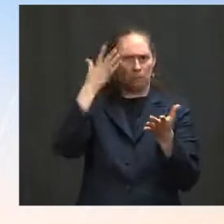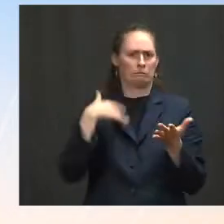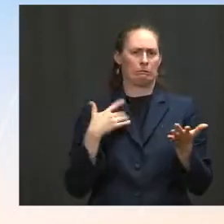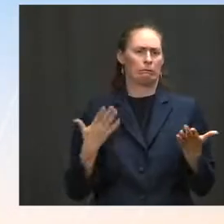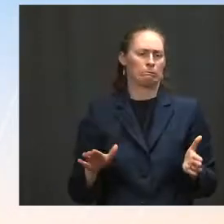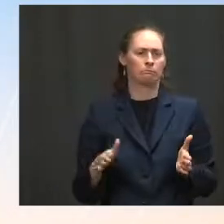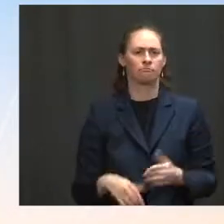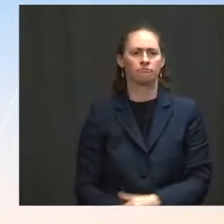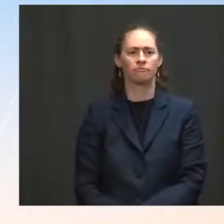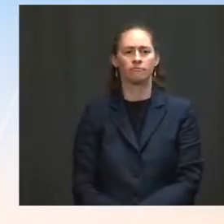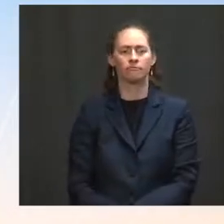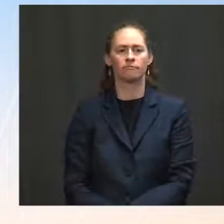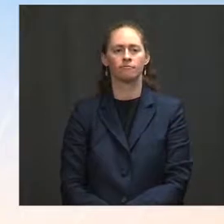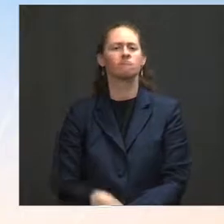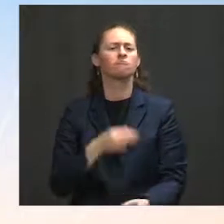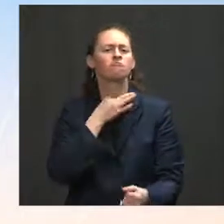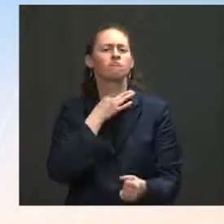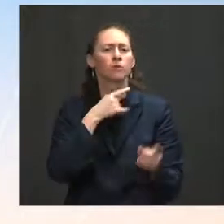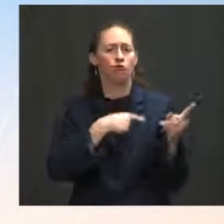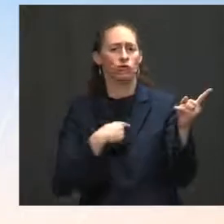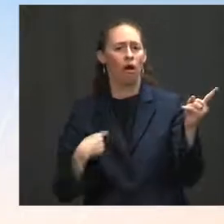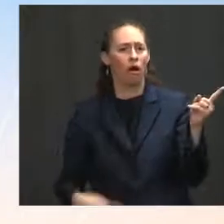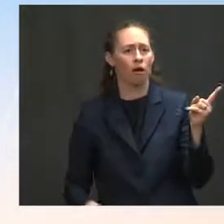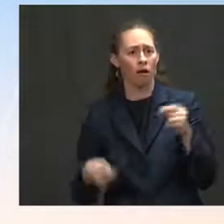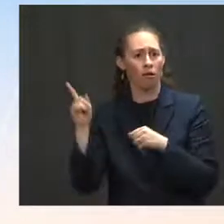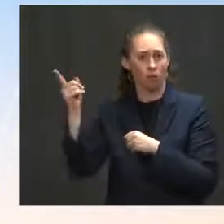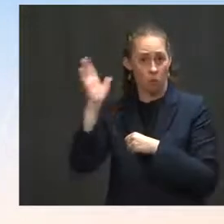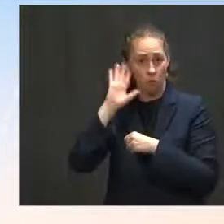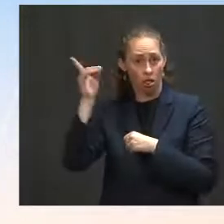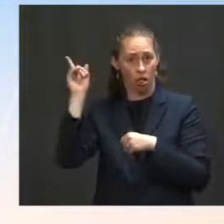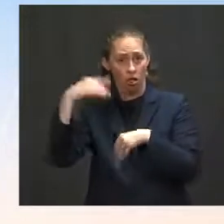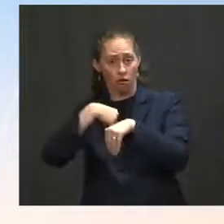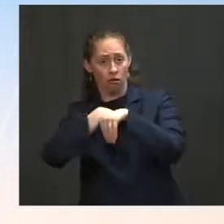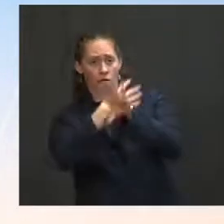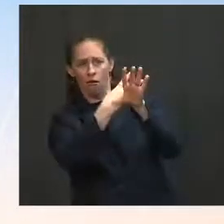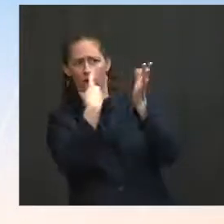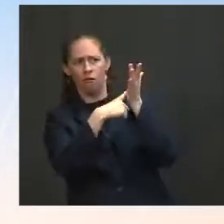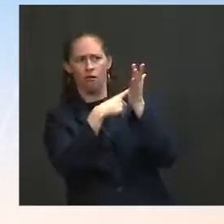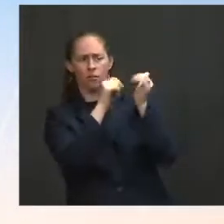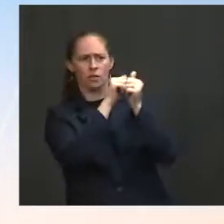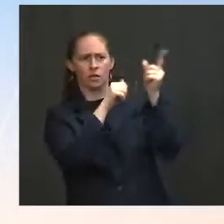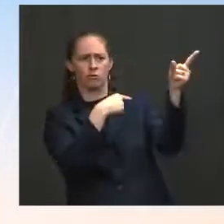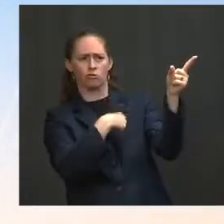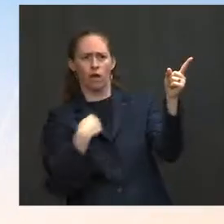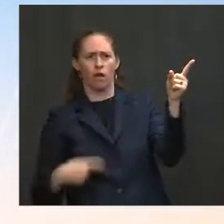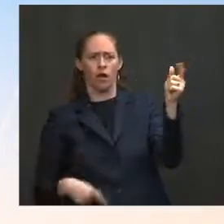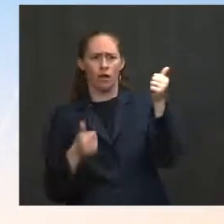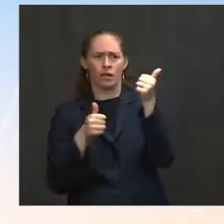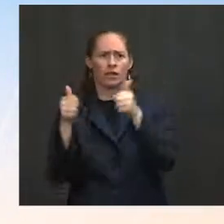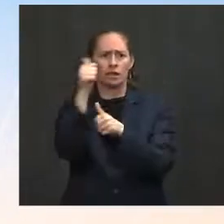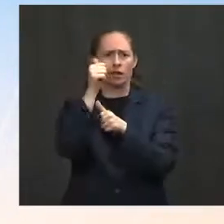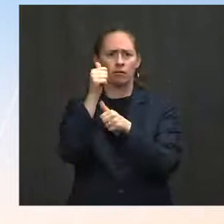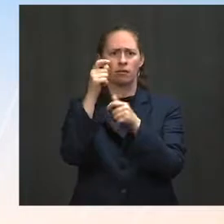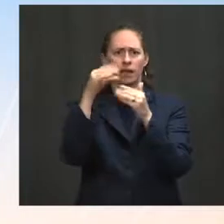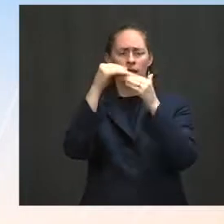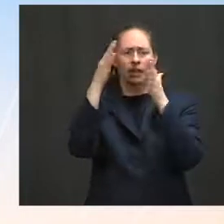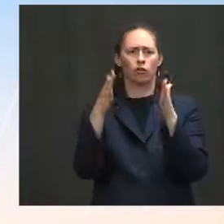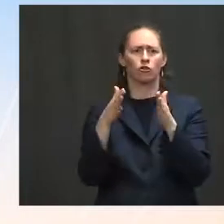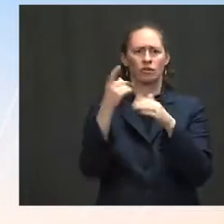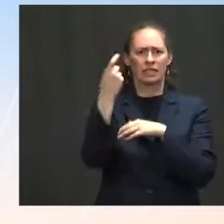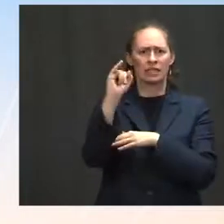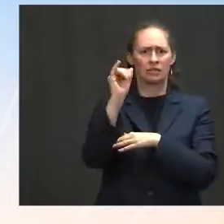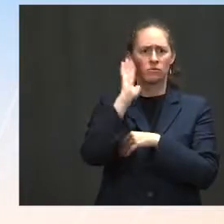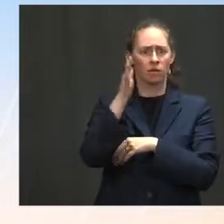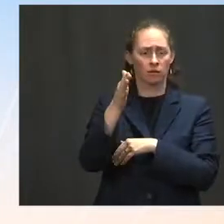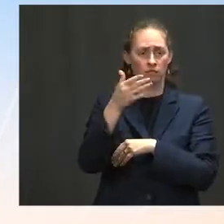is White House planning to hold another phone call with Chinese leader Xi? And at the G20 summit in October, is President